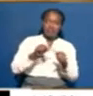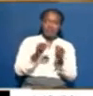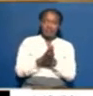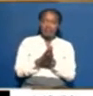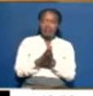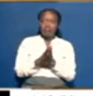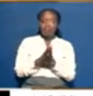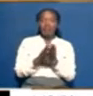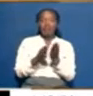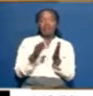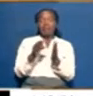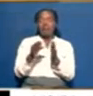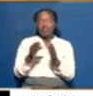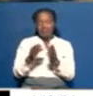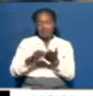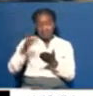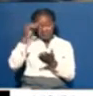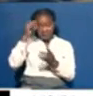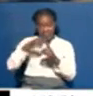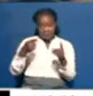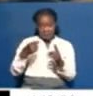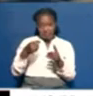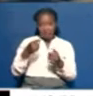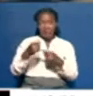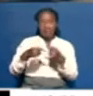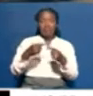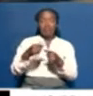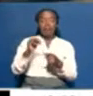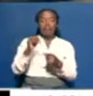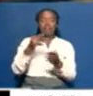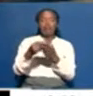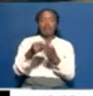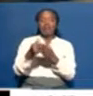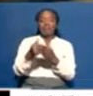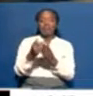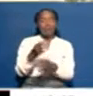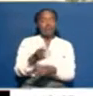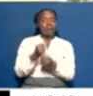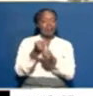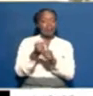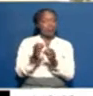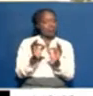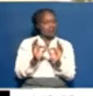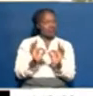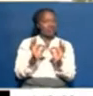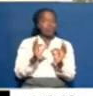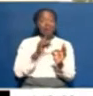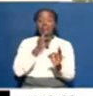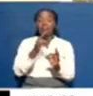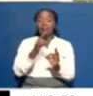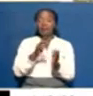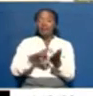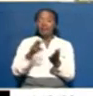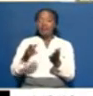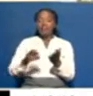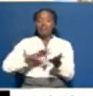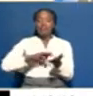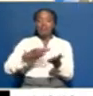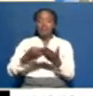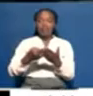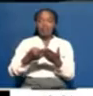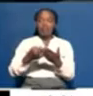the operations of M-Pesa, which she says has been able to create trust and credibility in the transfer funds, the Chief Justice